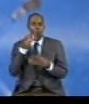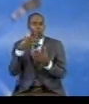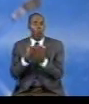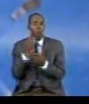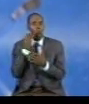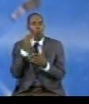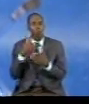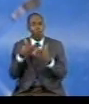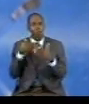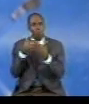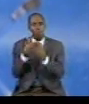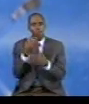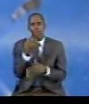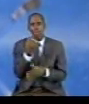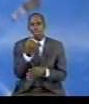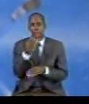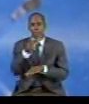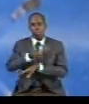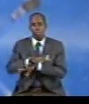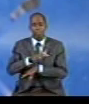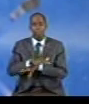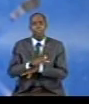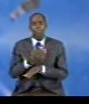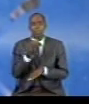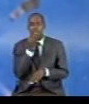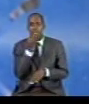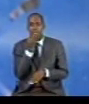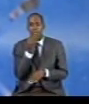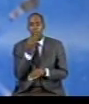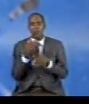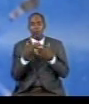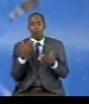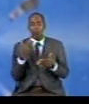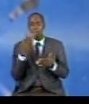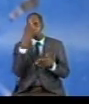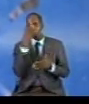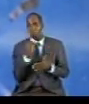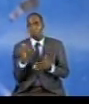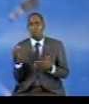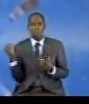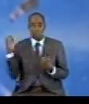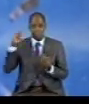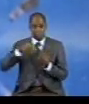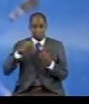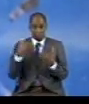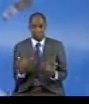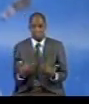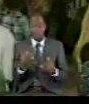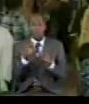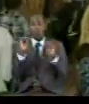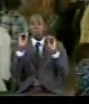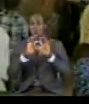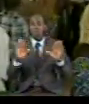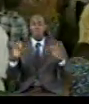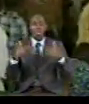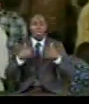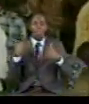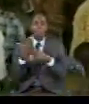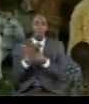ate eba before I slept. But up to this time, nothing has disturbed me again. Praise the